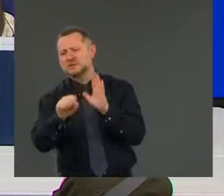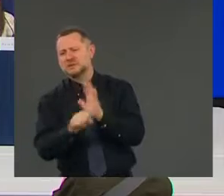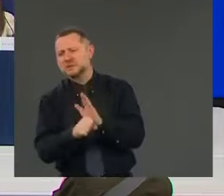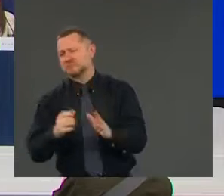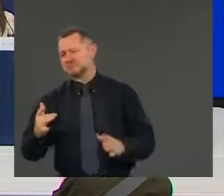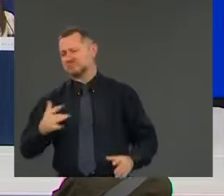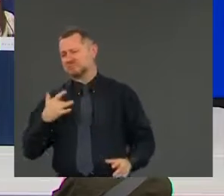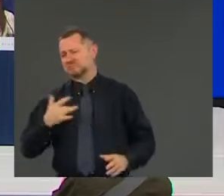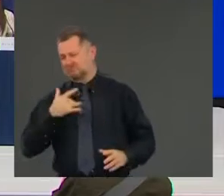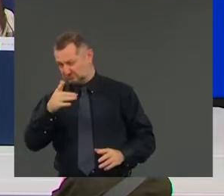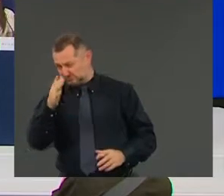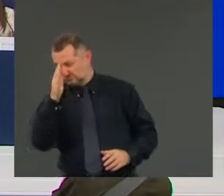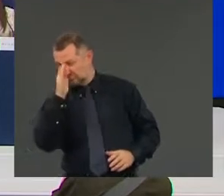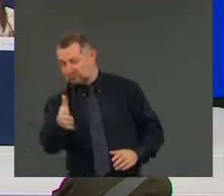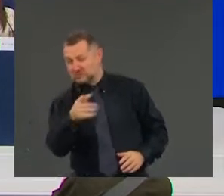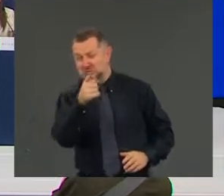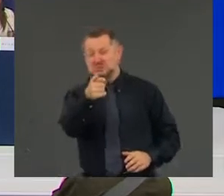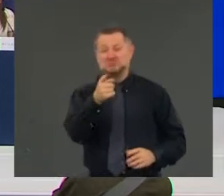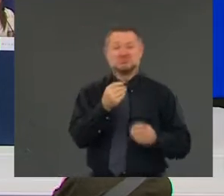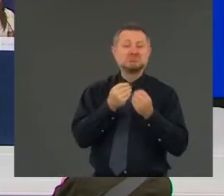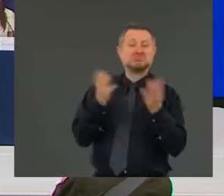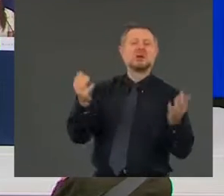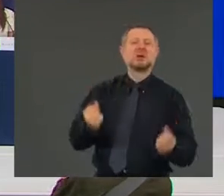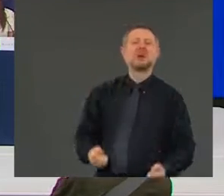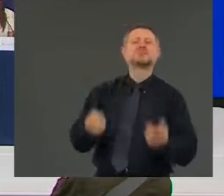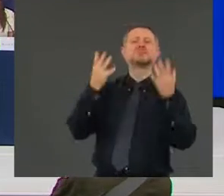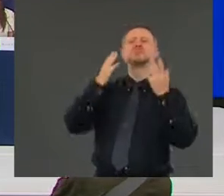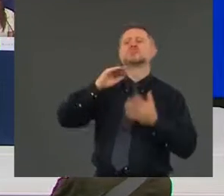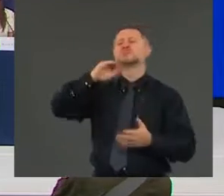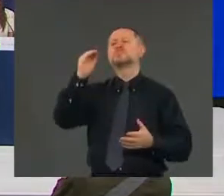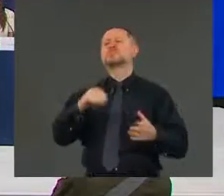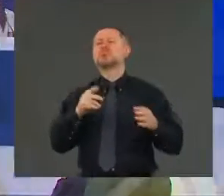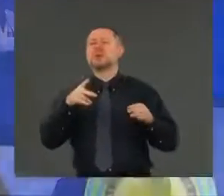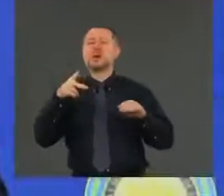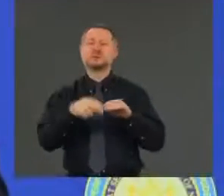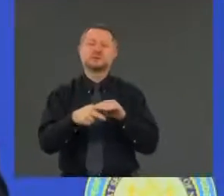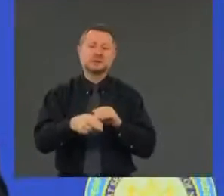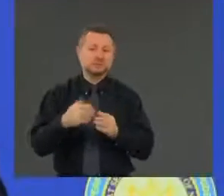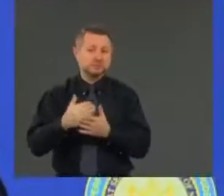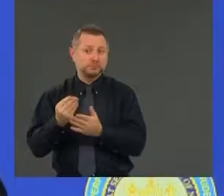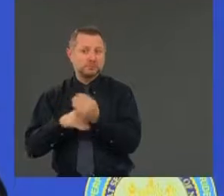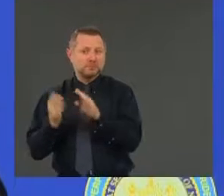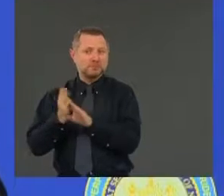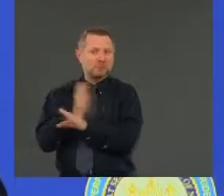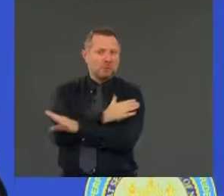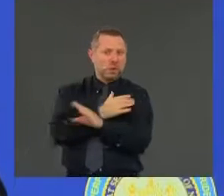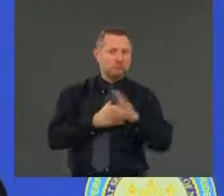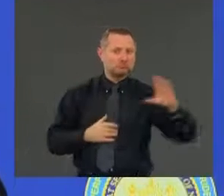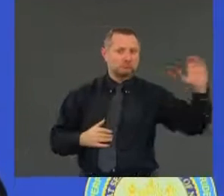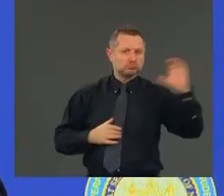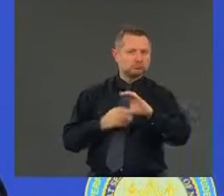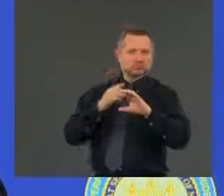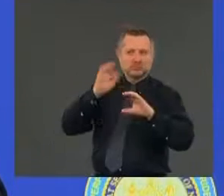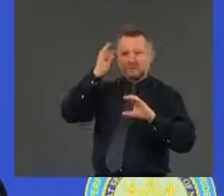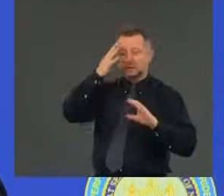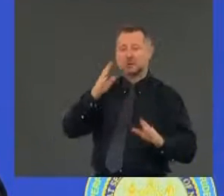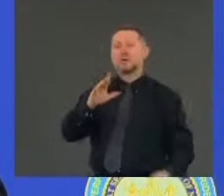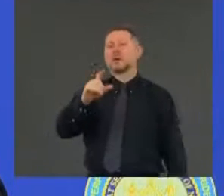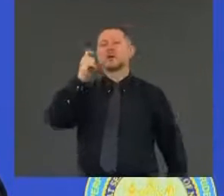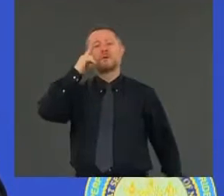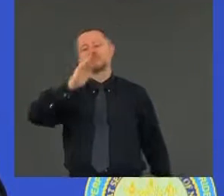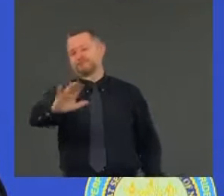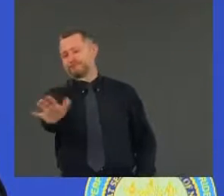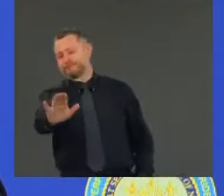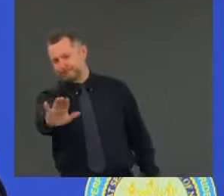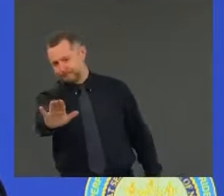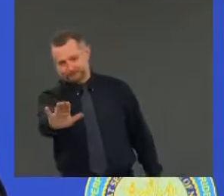the state budget cuts before or after? No. No, Luis. You tell me what the federal